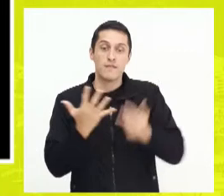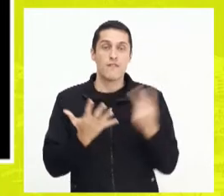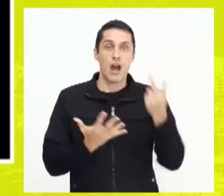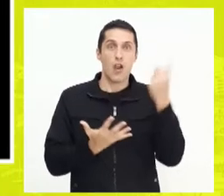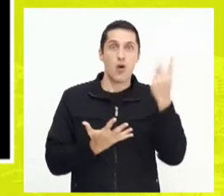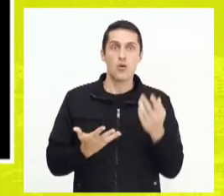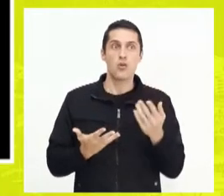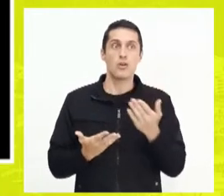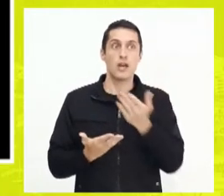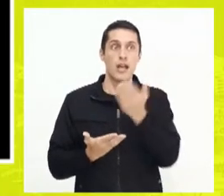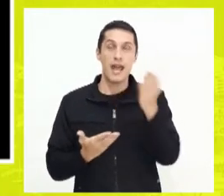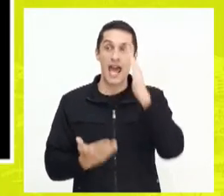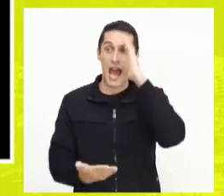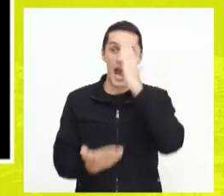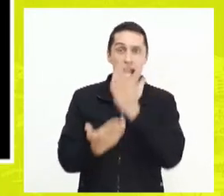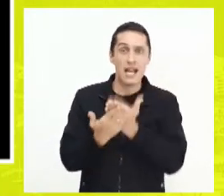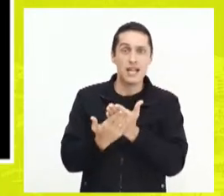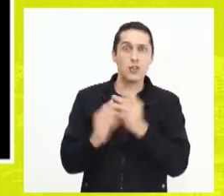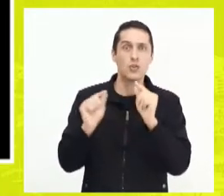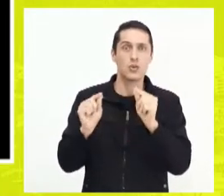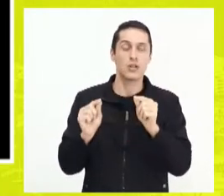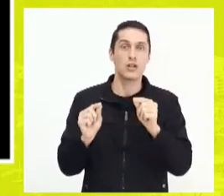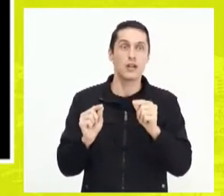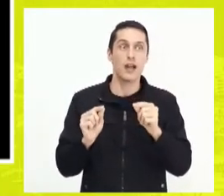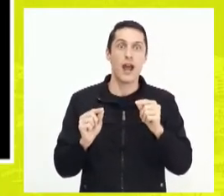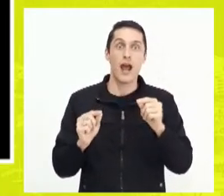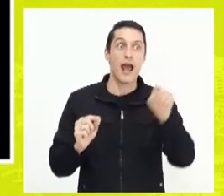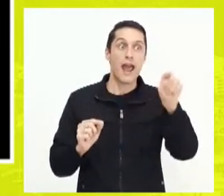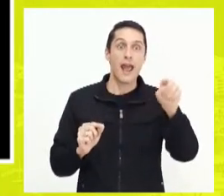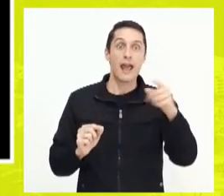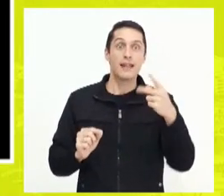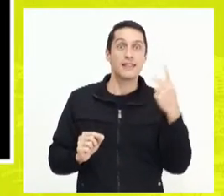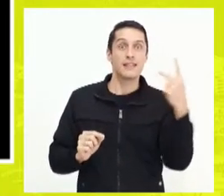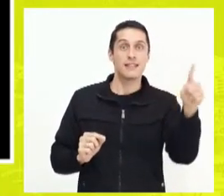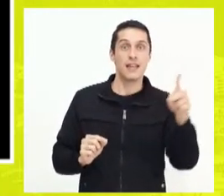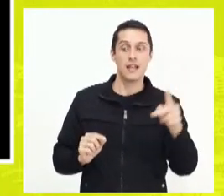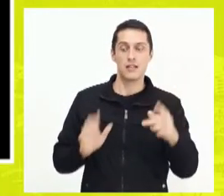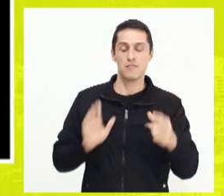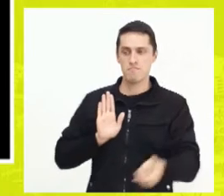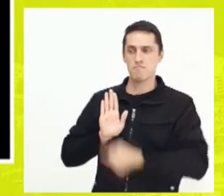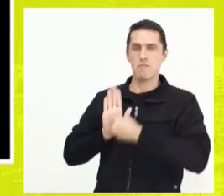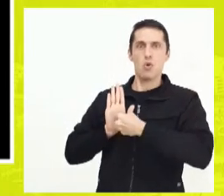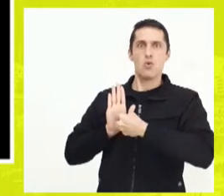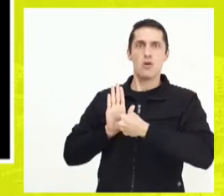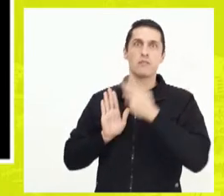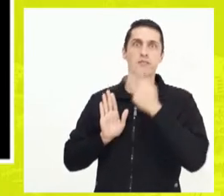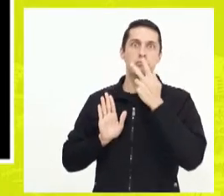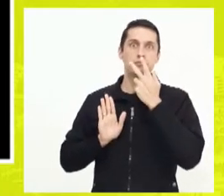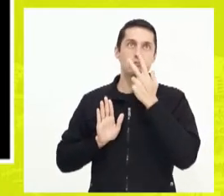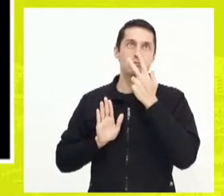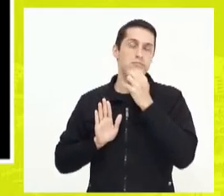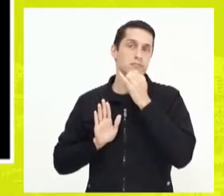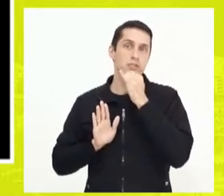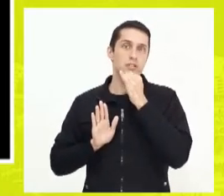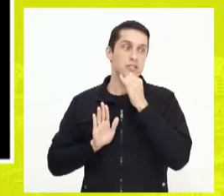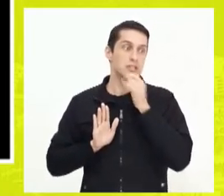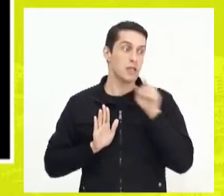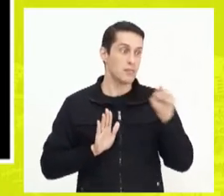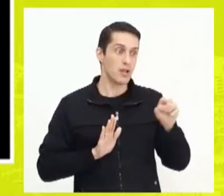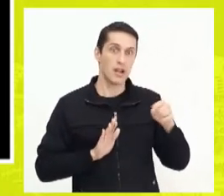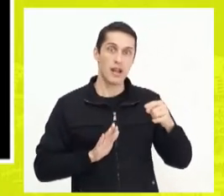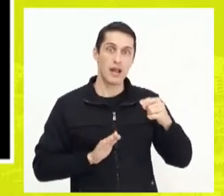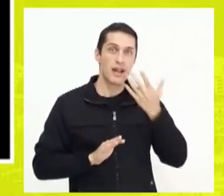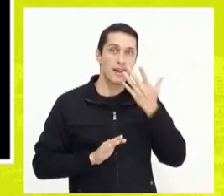with values and beliefs and things that will uh maybe i don't